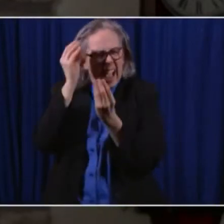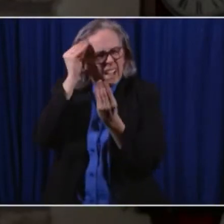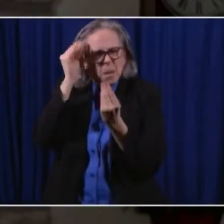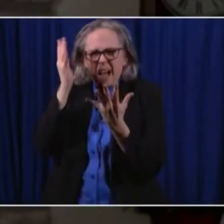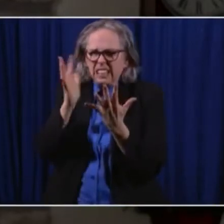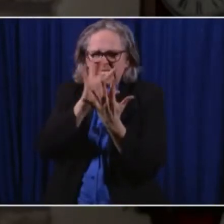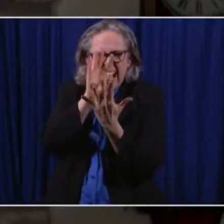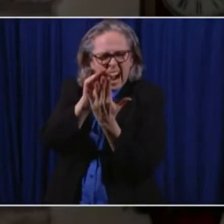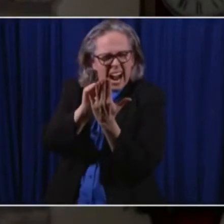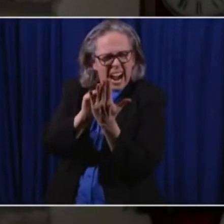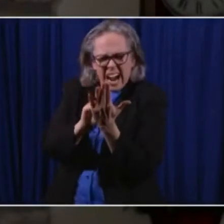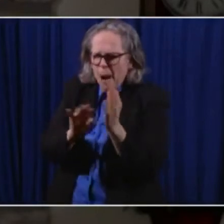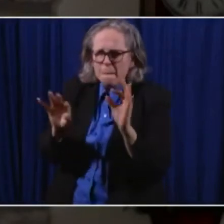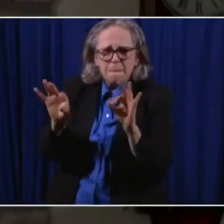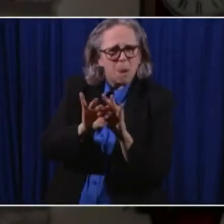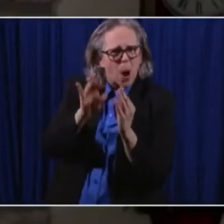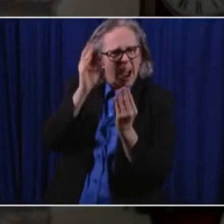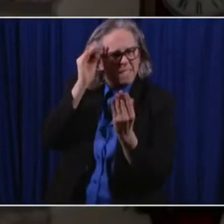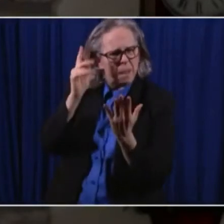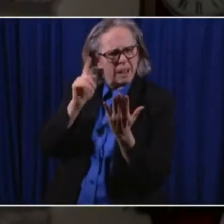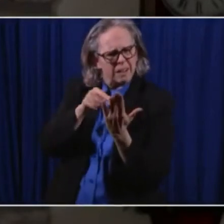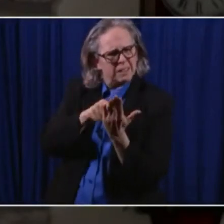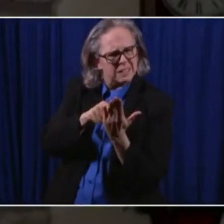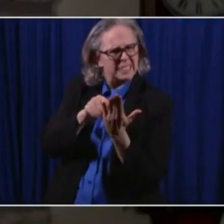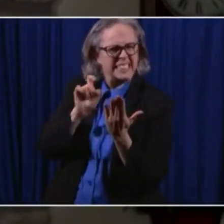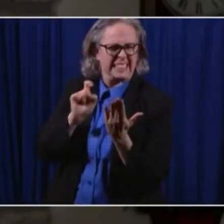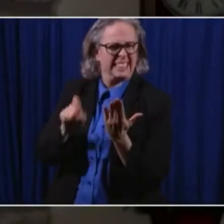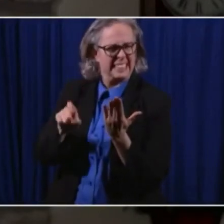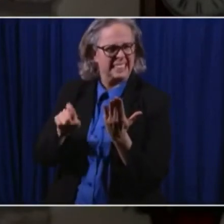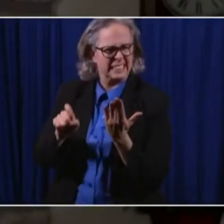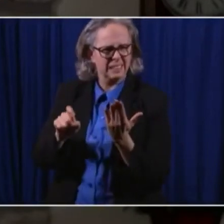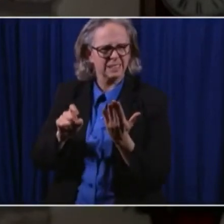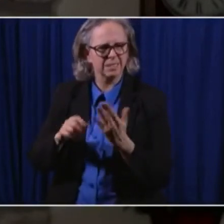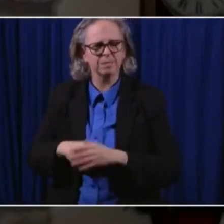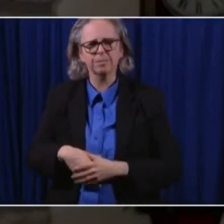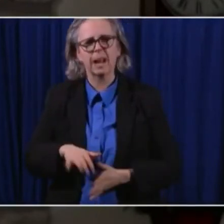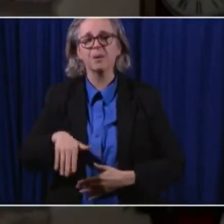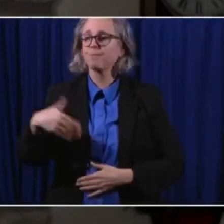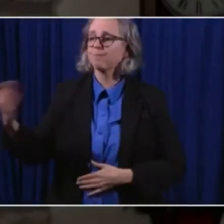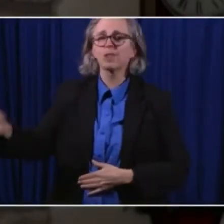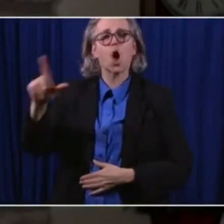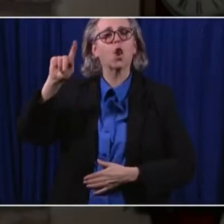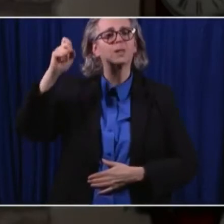we certainly appreciate that very much. Let me now turn it over to the Lieutenant Governor.